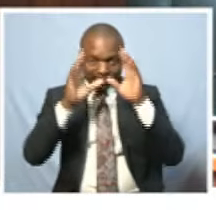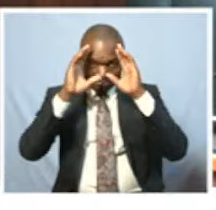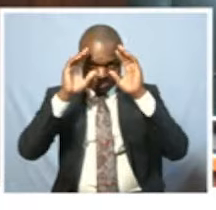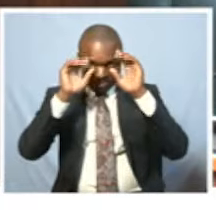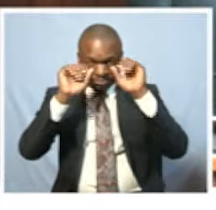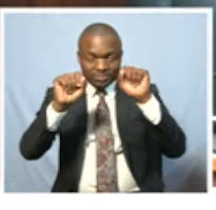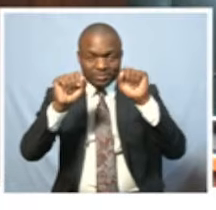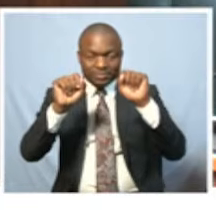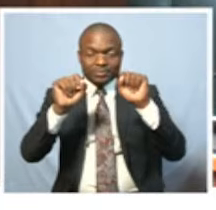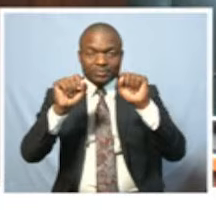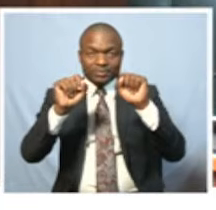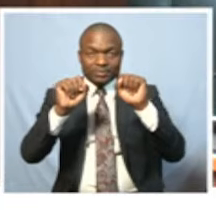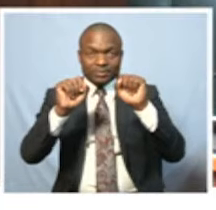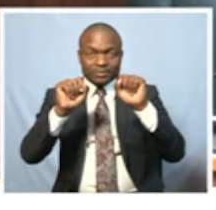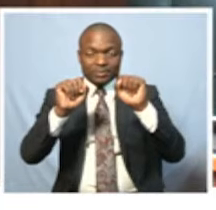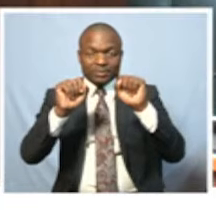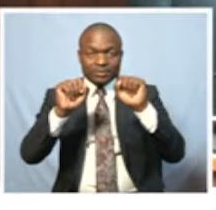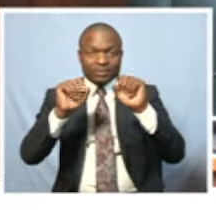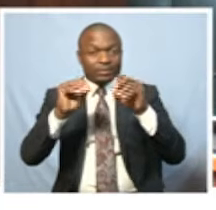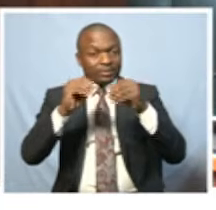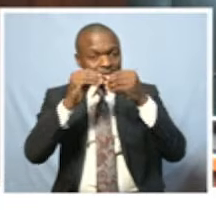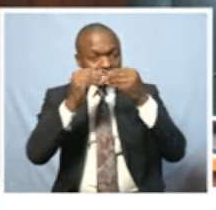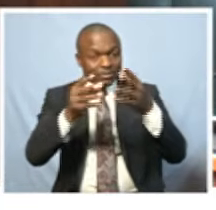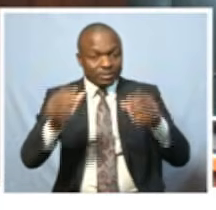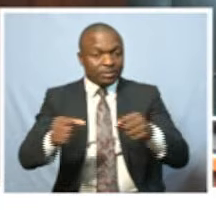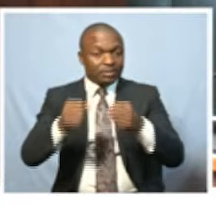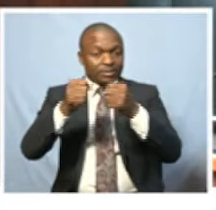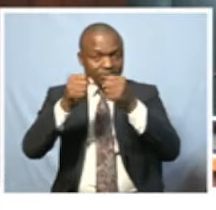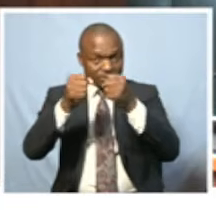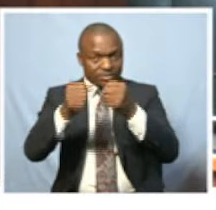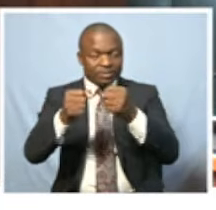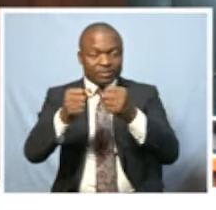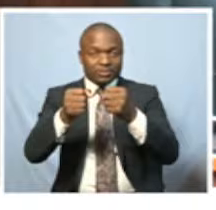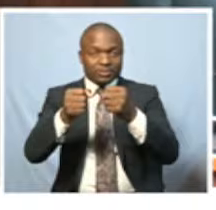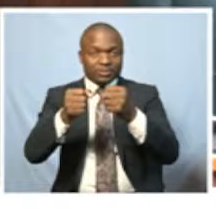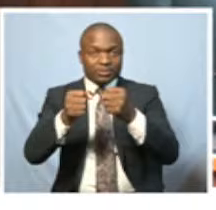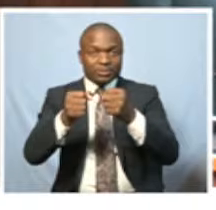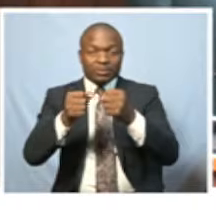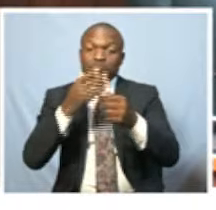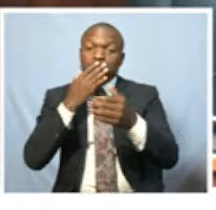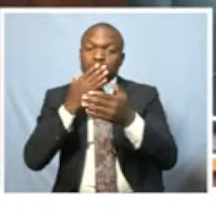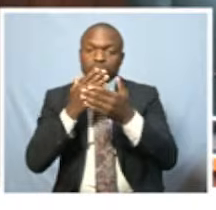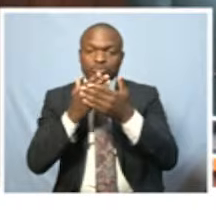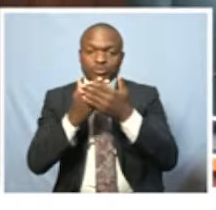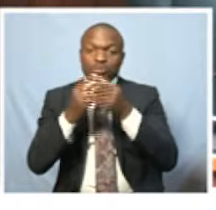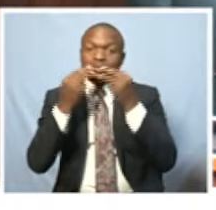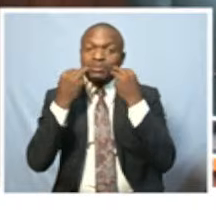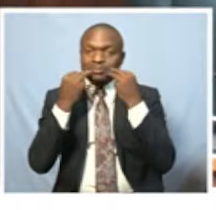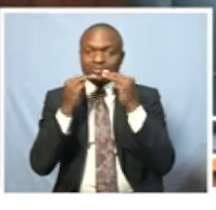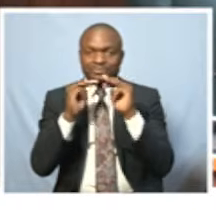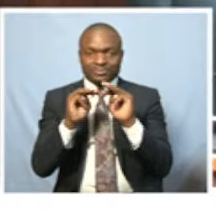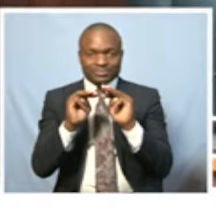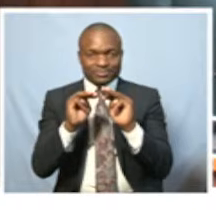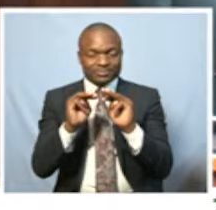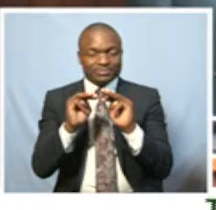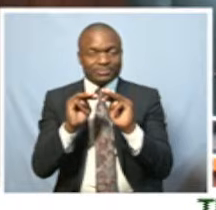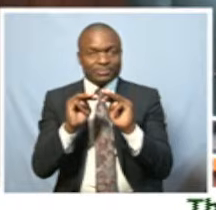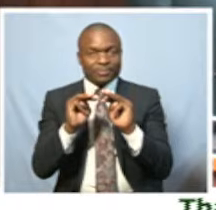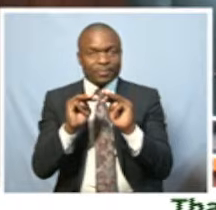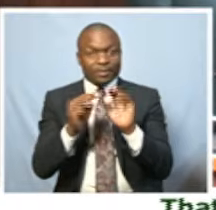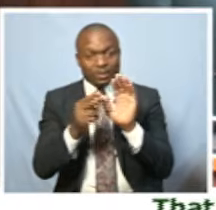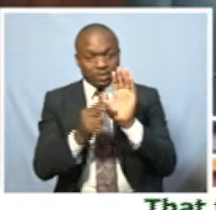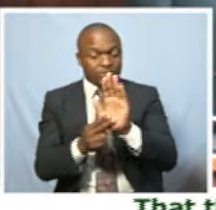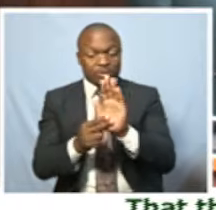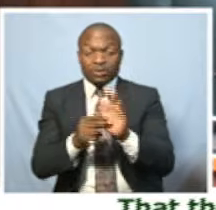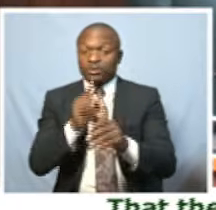Excellency the President for delivering a strong and thoughtful message that confronted the